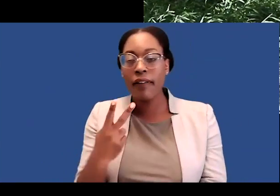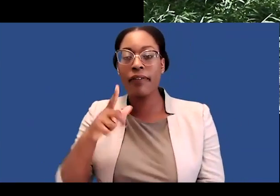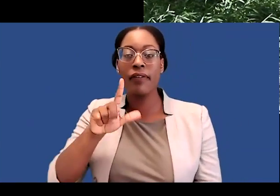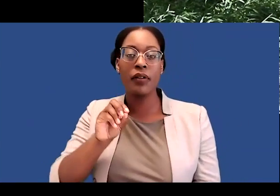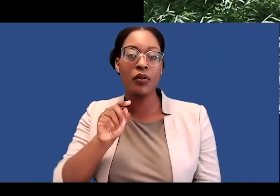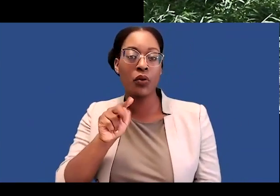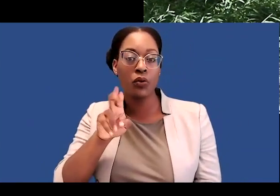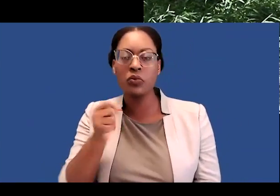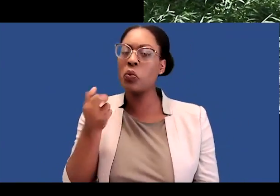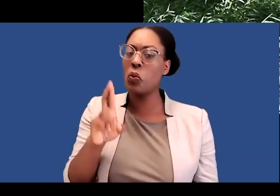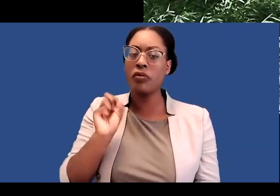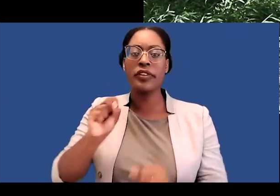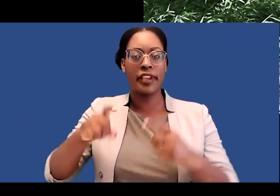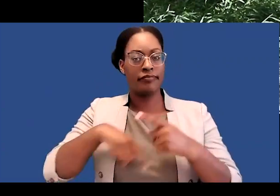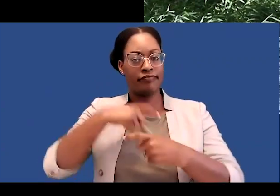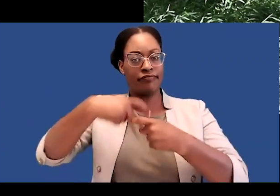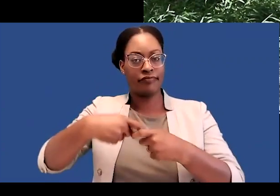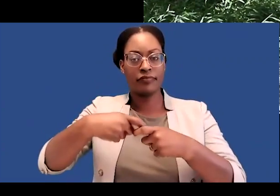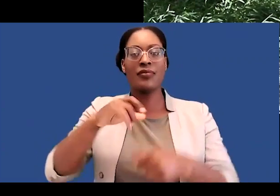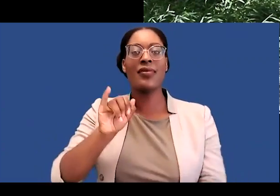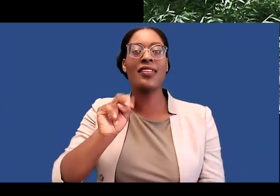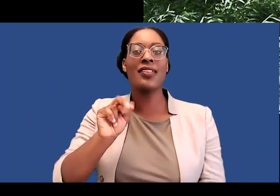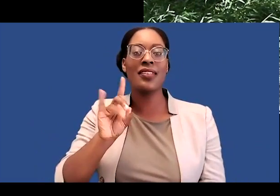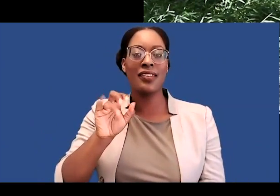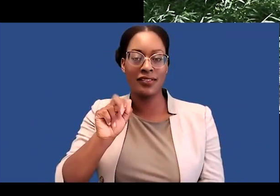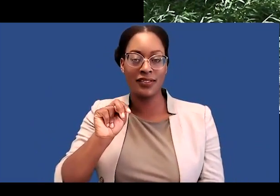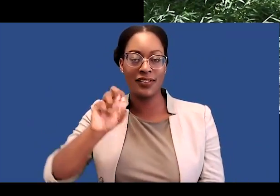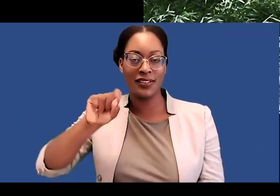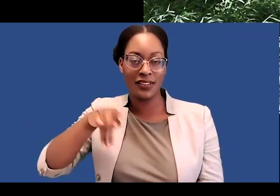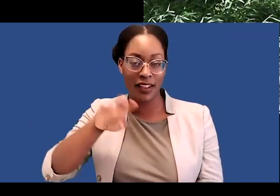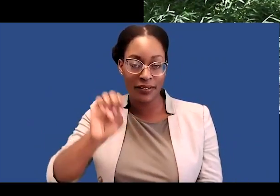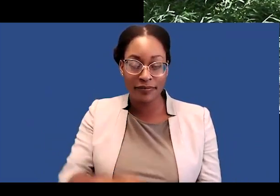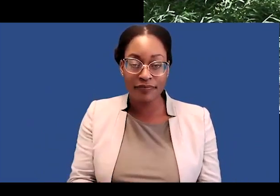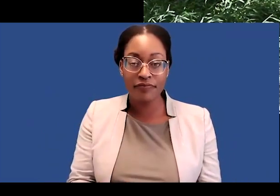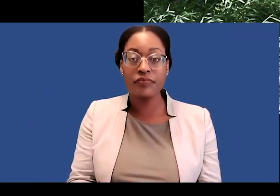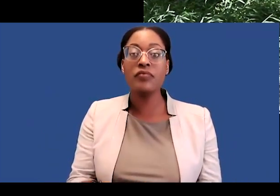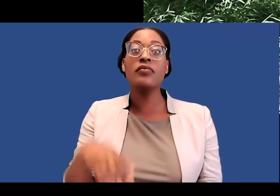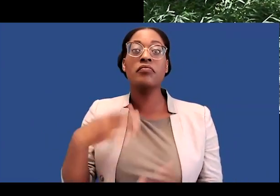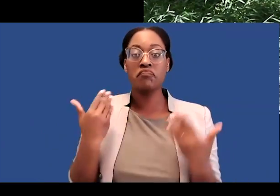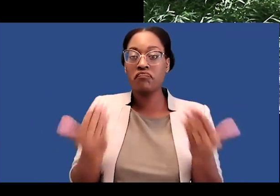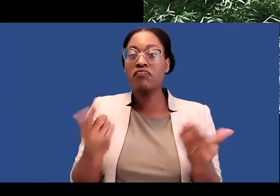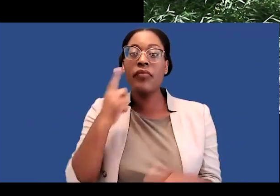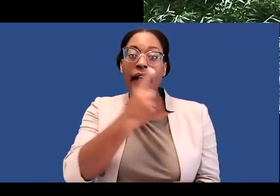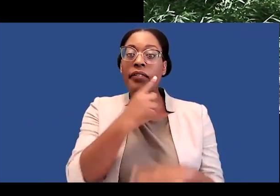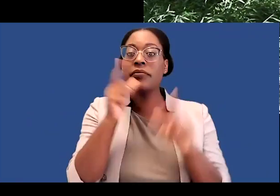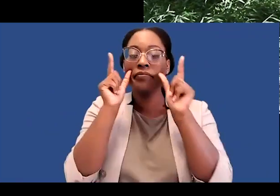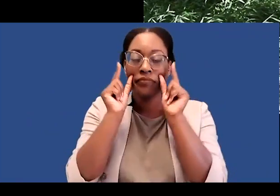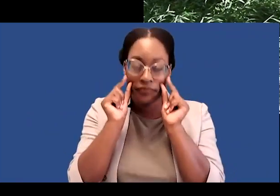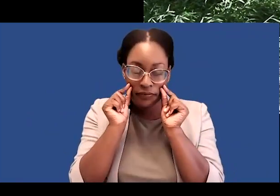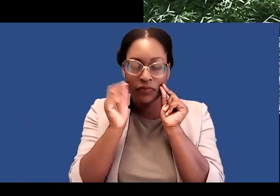Go ahead and rest the hands on the knees. Close your eyes and inhale deeply through the